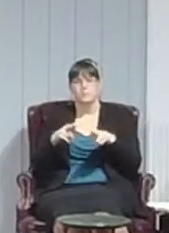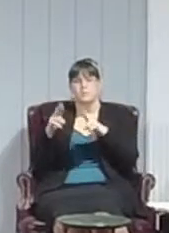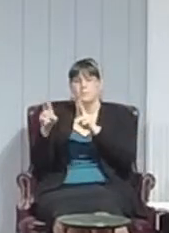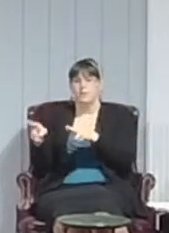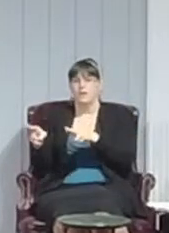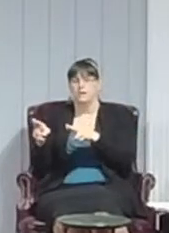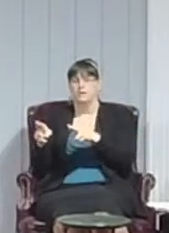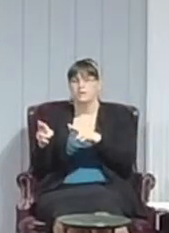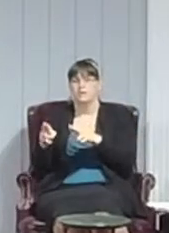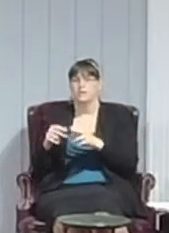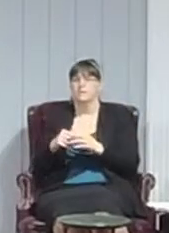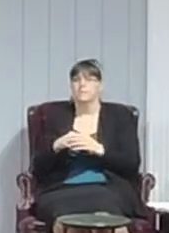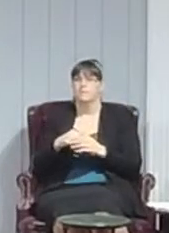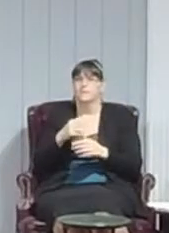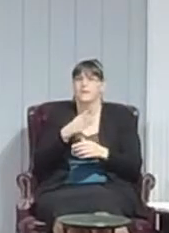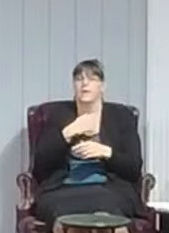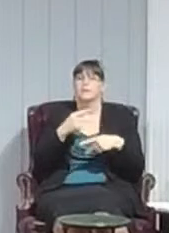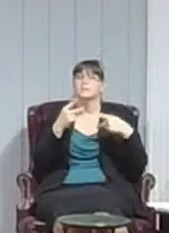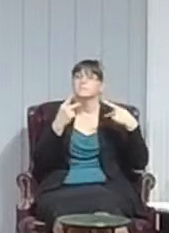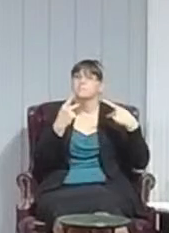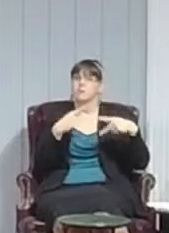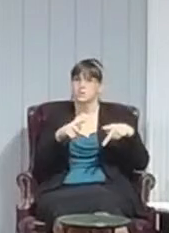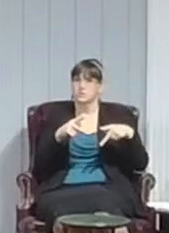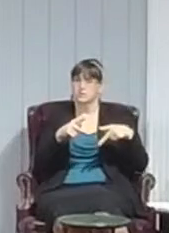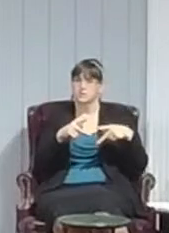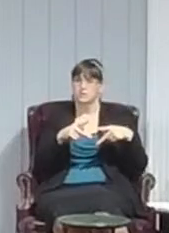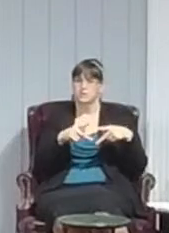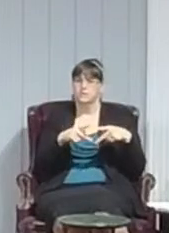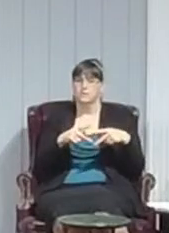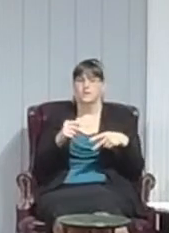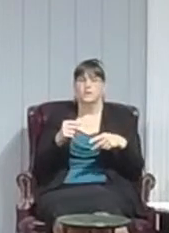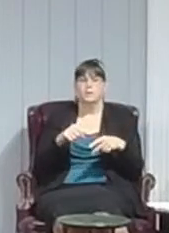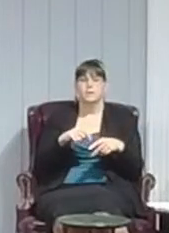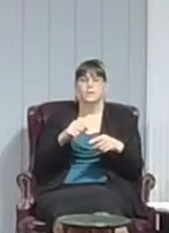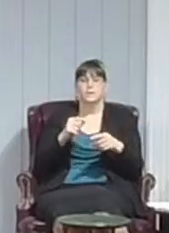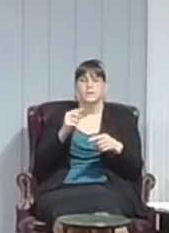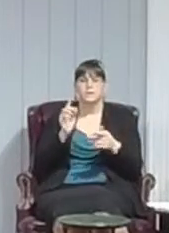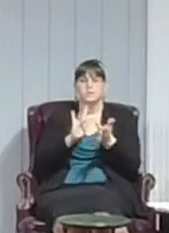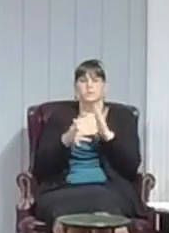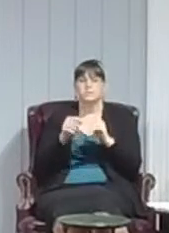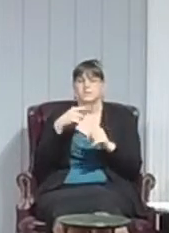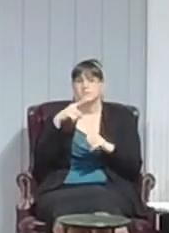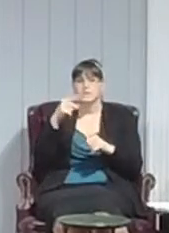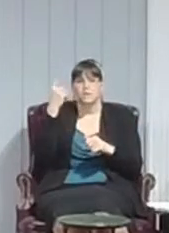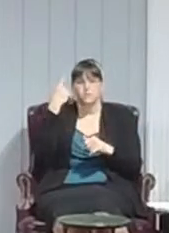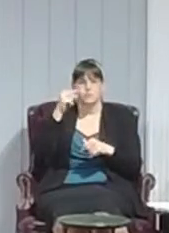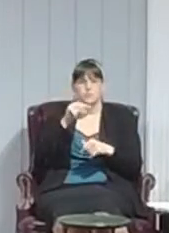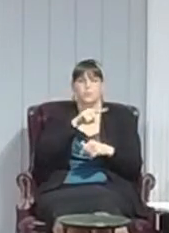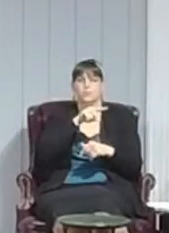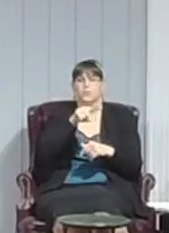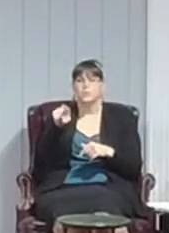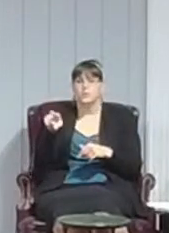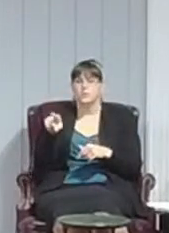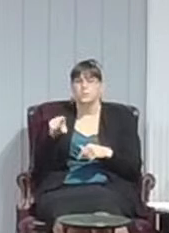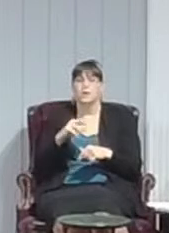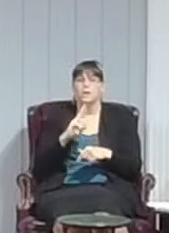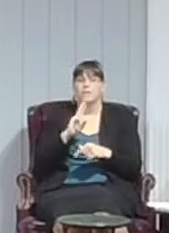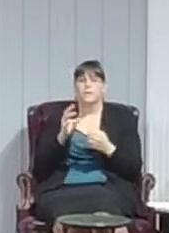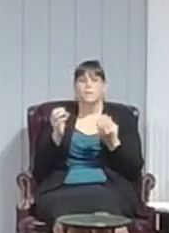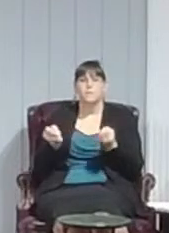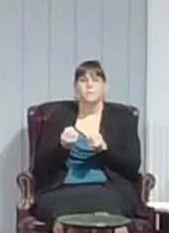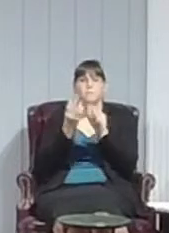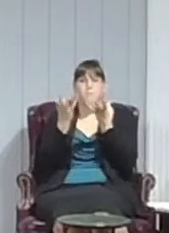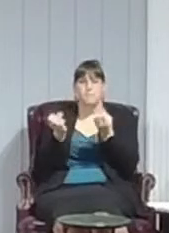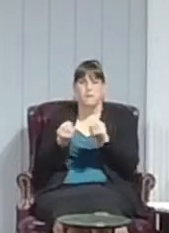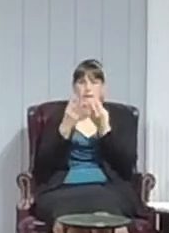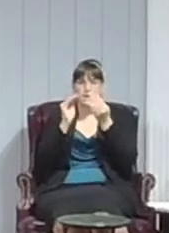then the final one, world, I'll be done with this. It's personal, because he says this. He says, "For you." He says, there are many mansions. It's not just one mansion. There